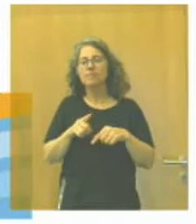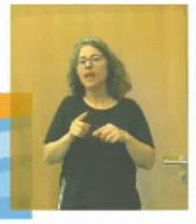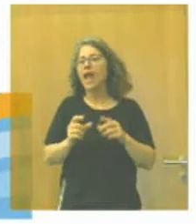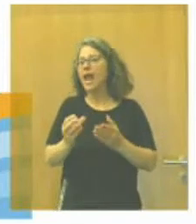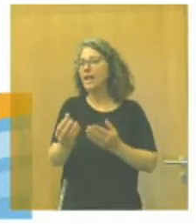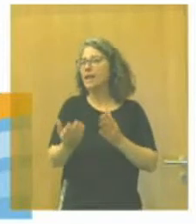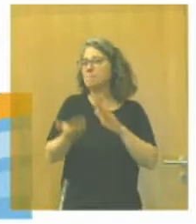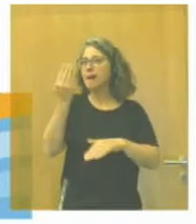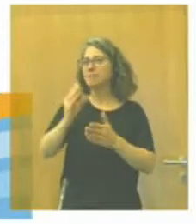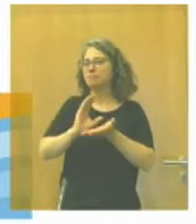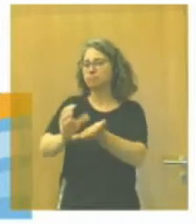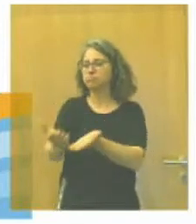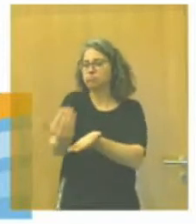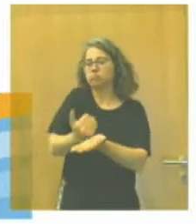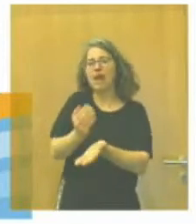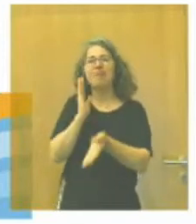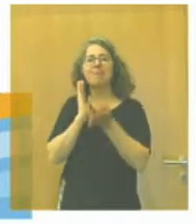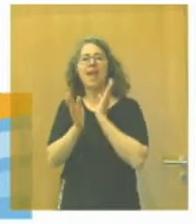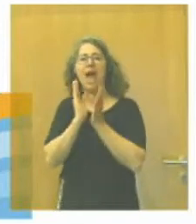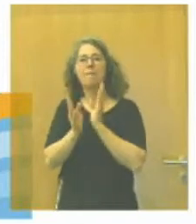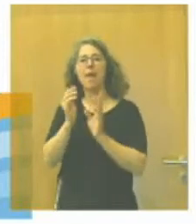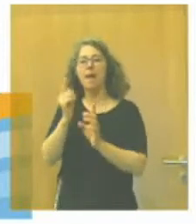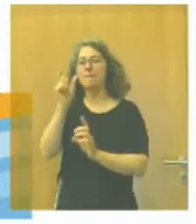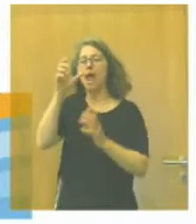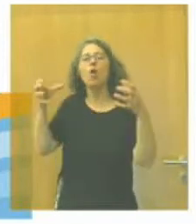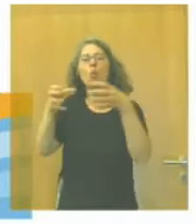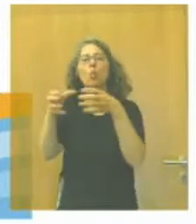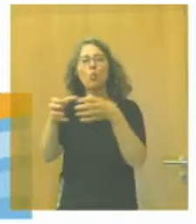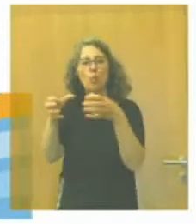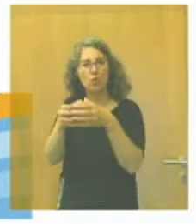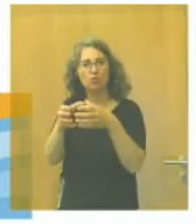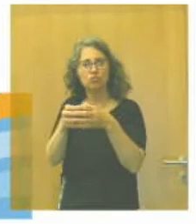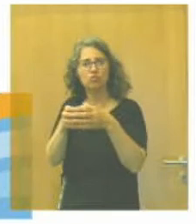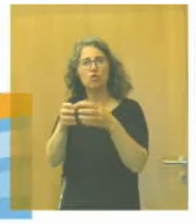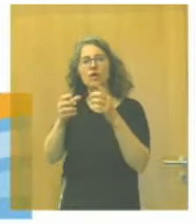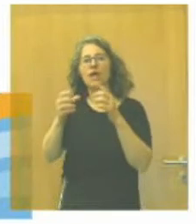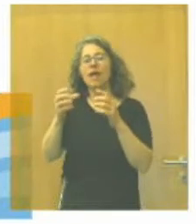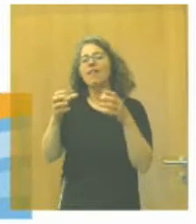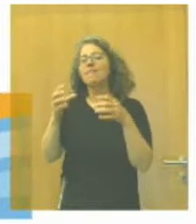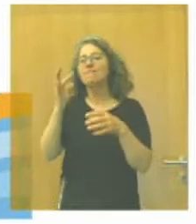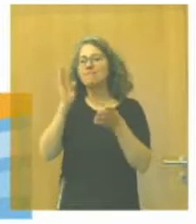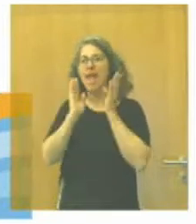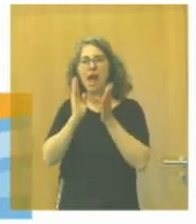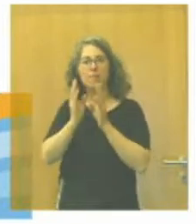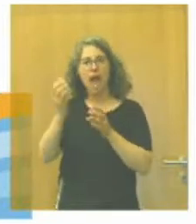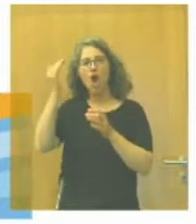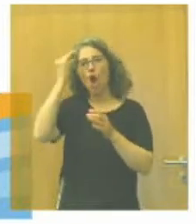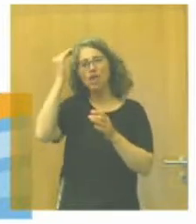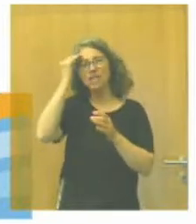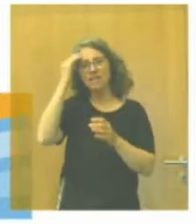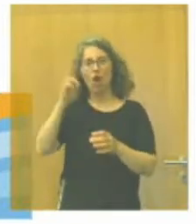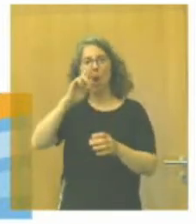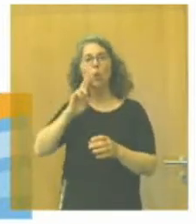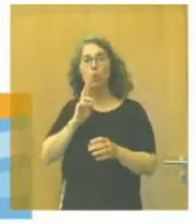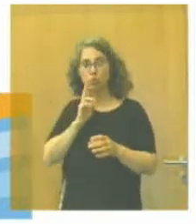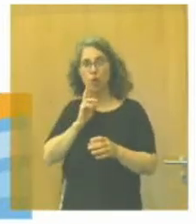treatment of mild and moderate depression. You can see that those numbers are, really extremely high.